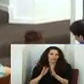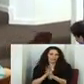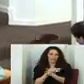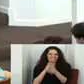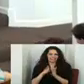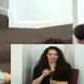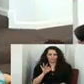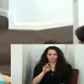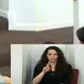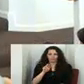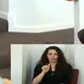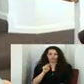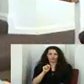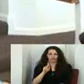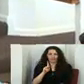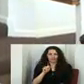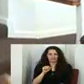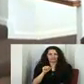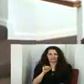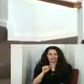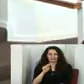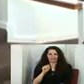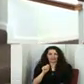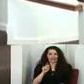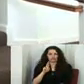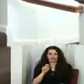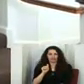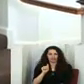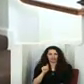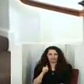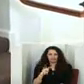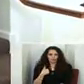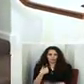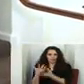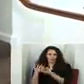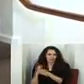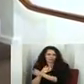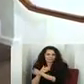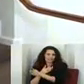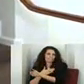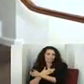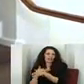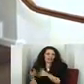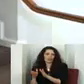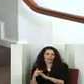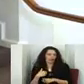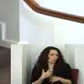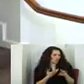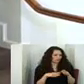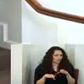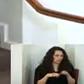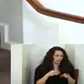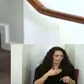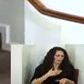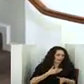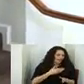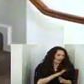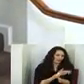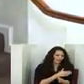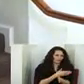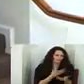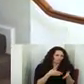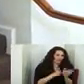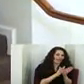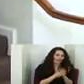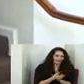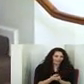You know, it's one of those contradictions of my life. I want to sing my way, but I don't want to do it my way. But the reality